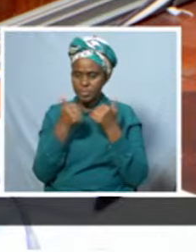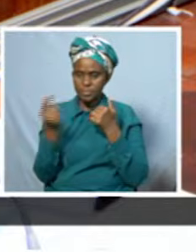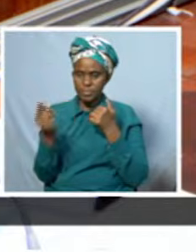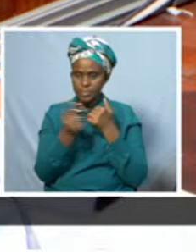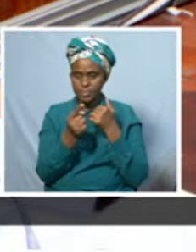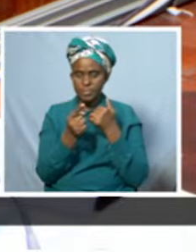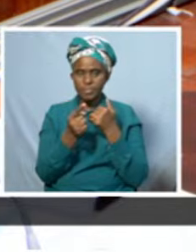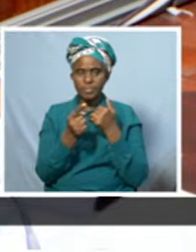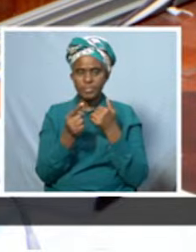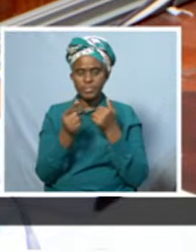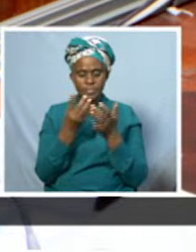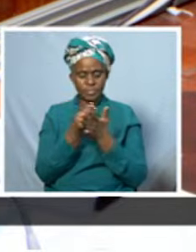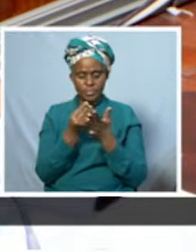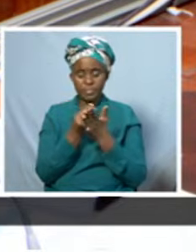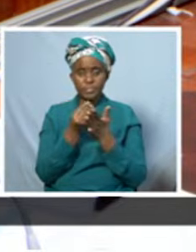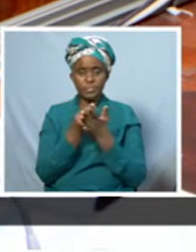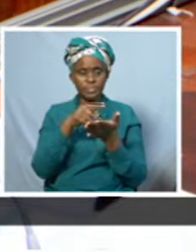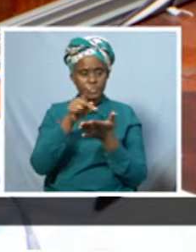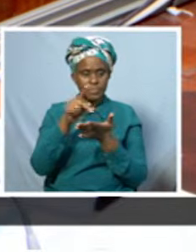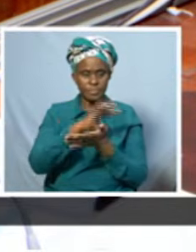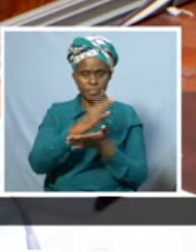the recovery?